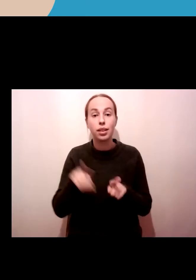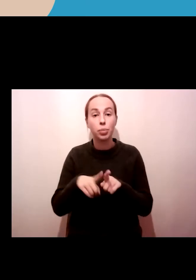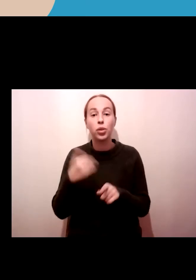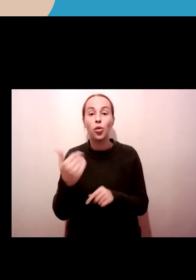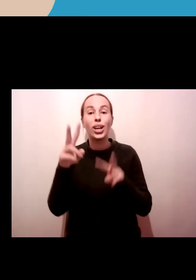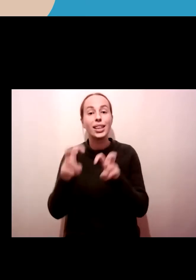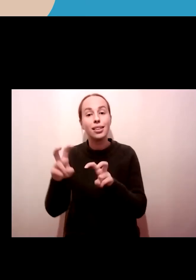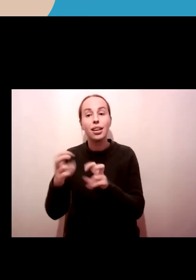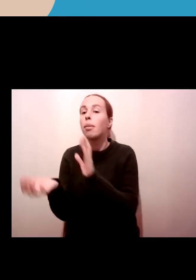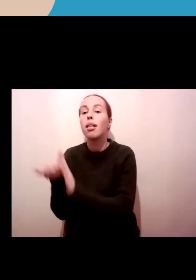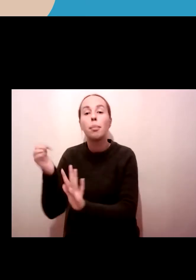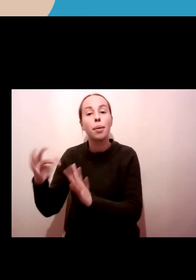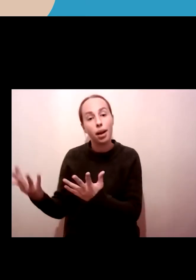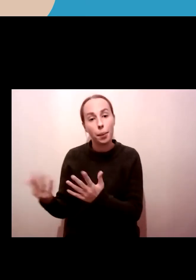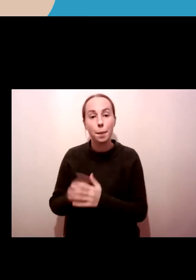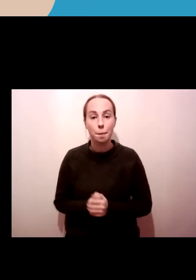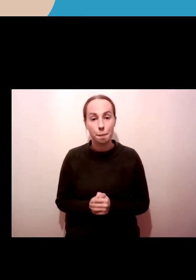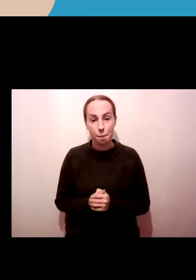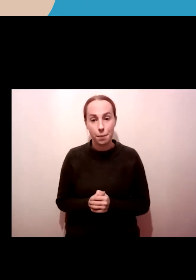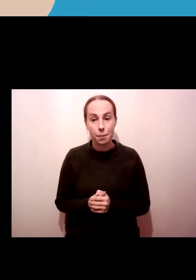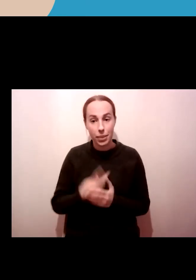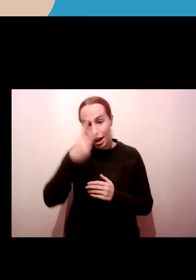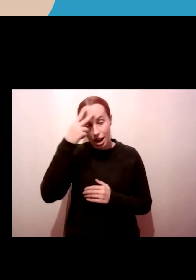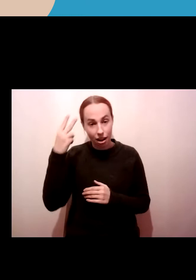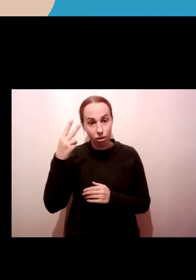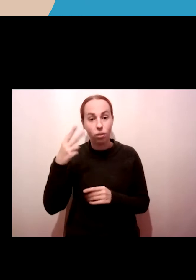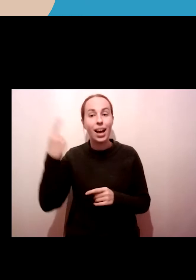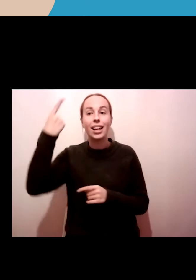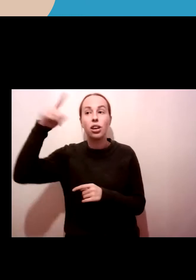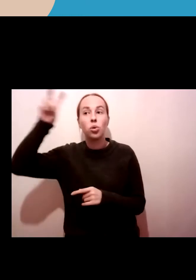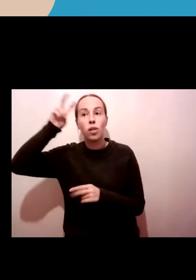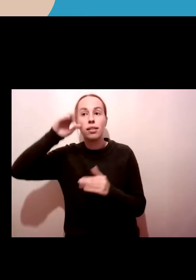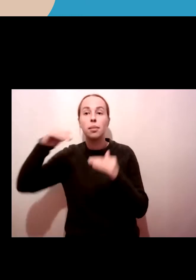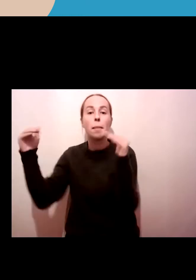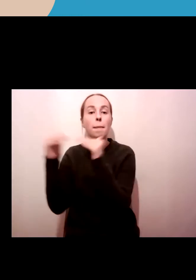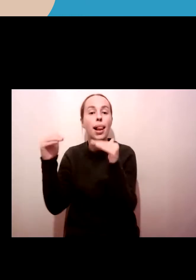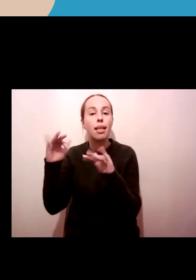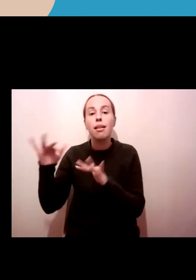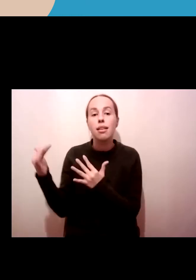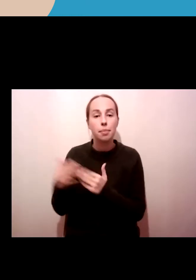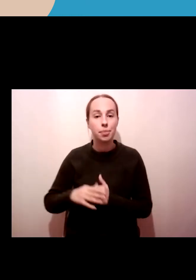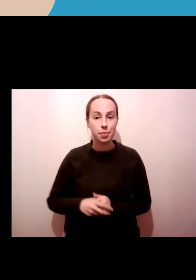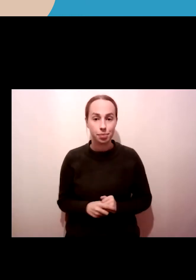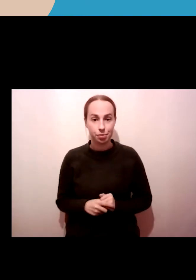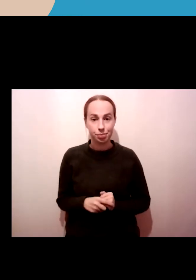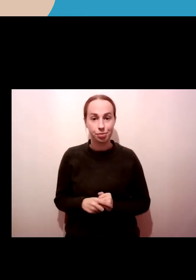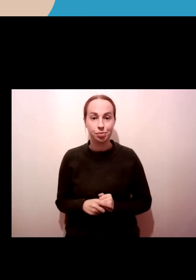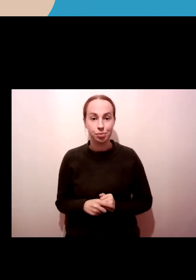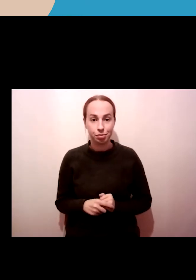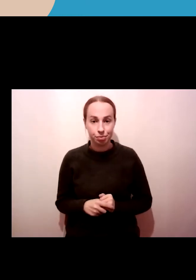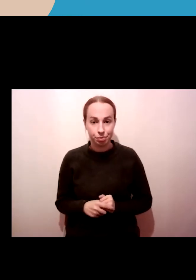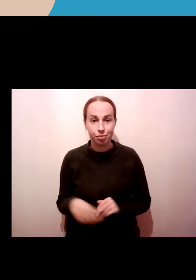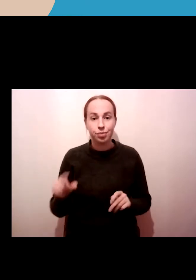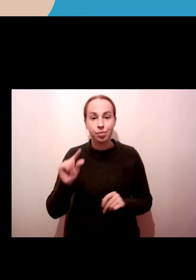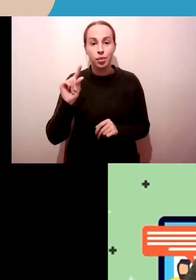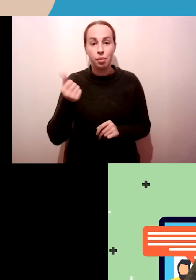against LGBTI children and adolescents, and what measures are taken, and how Lithuania